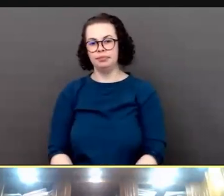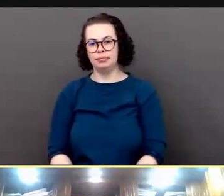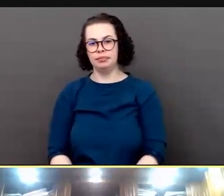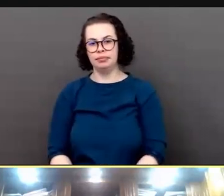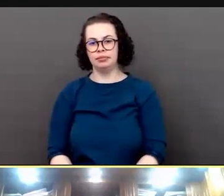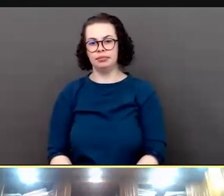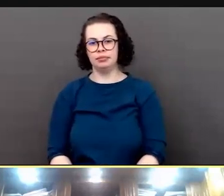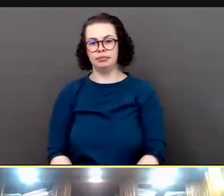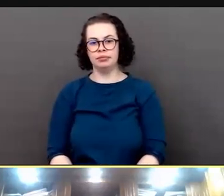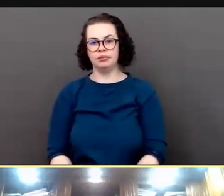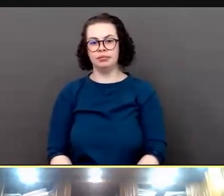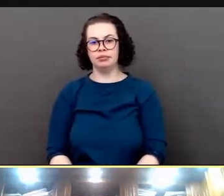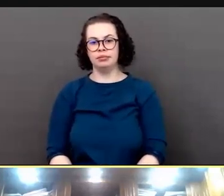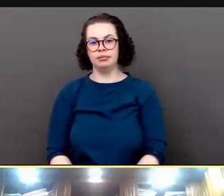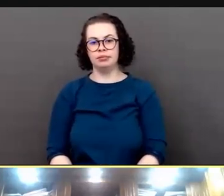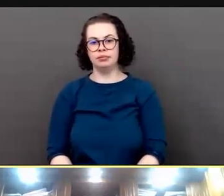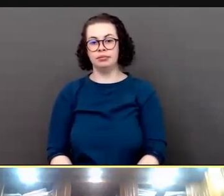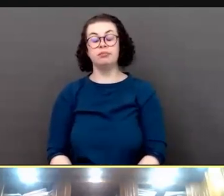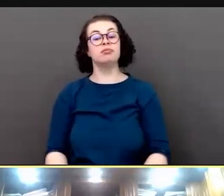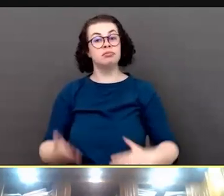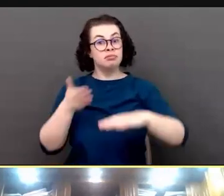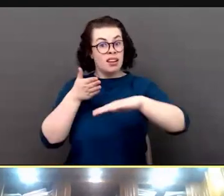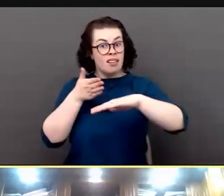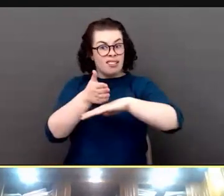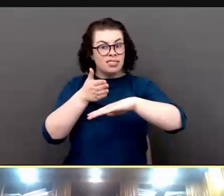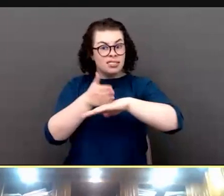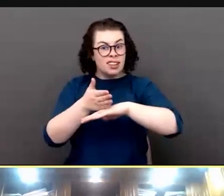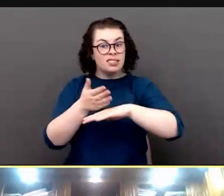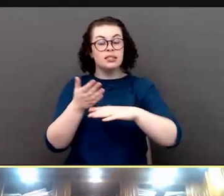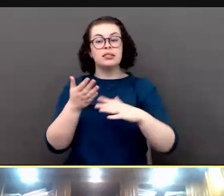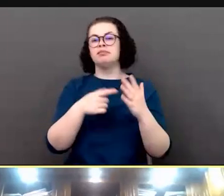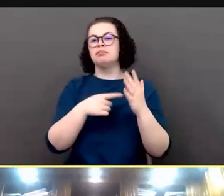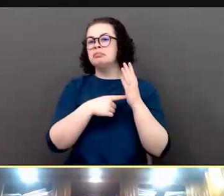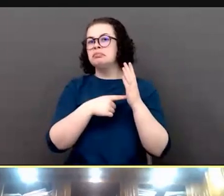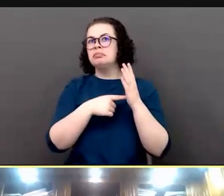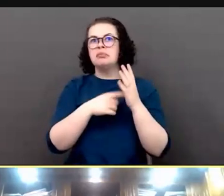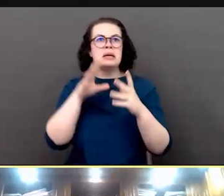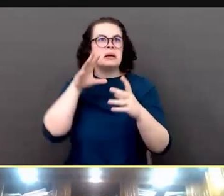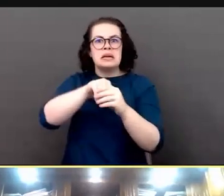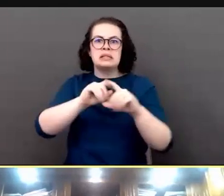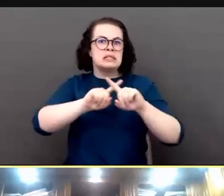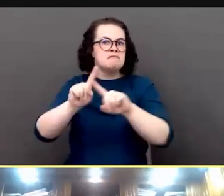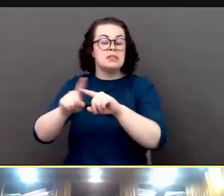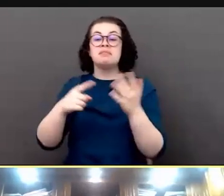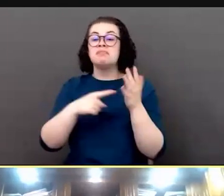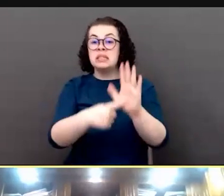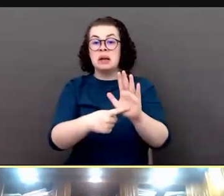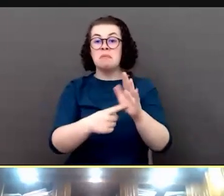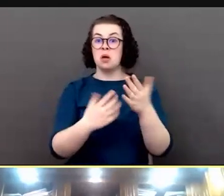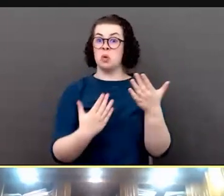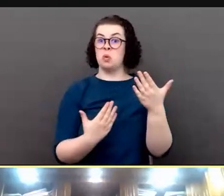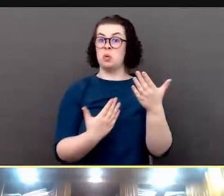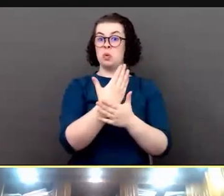some key initiatives, like flagship initiatives, like the new European Bauhaus